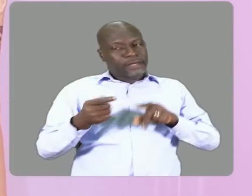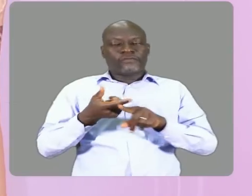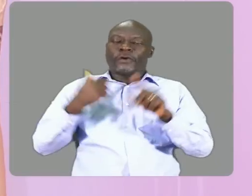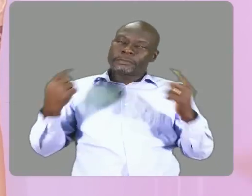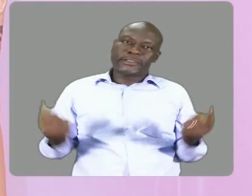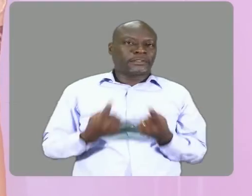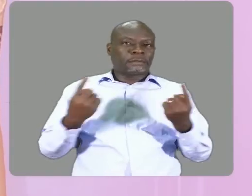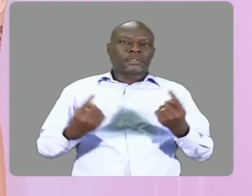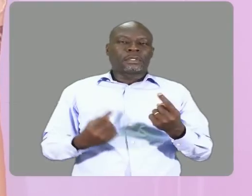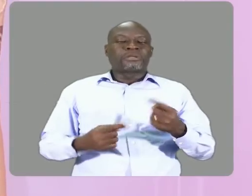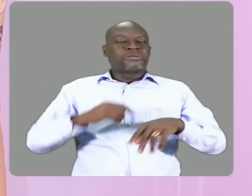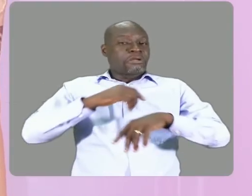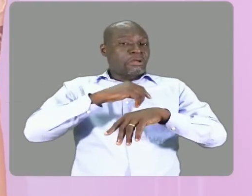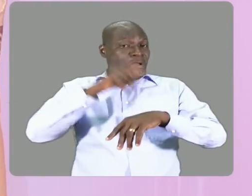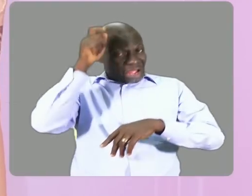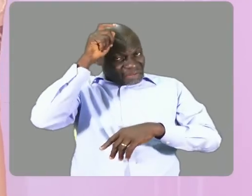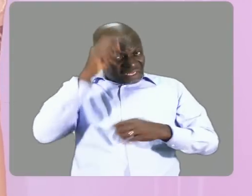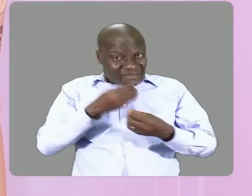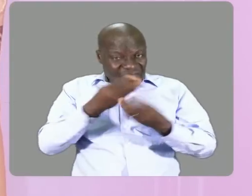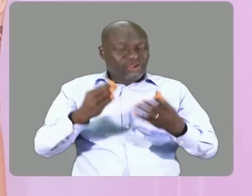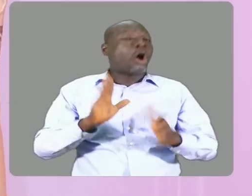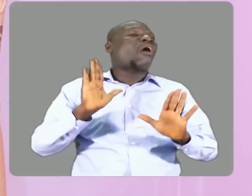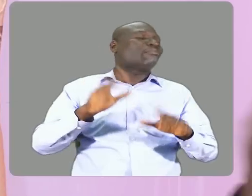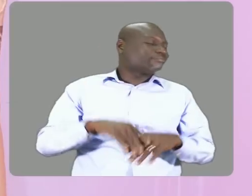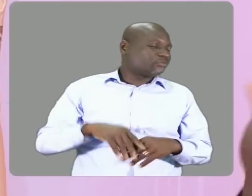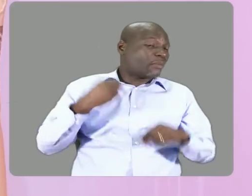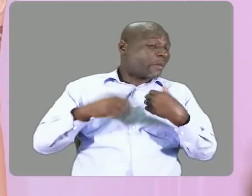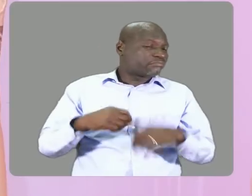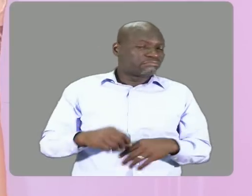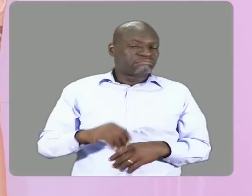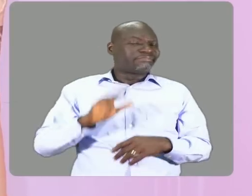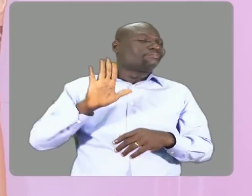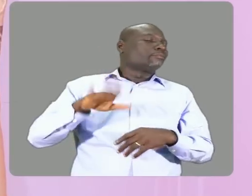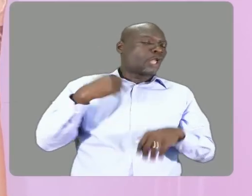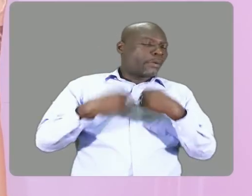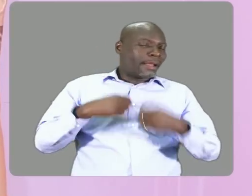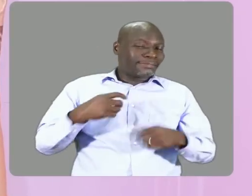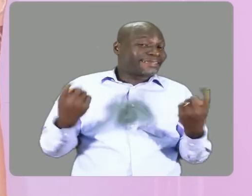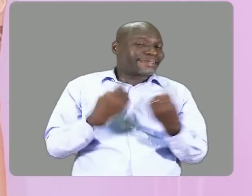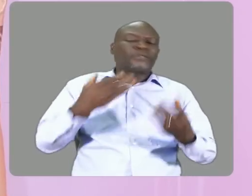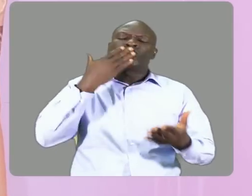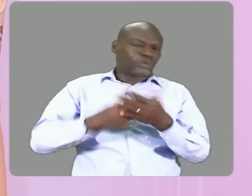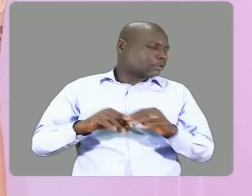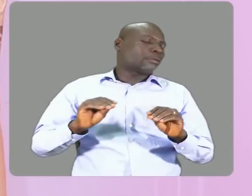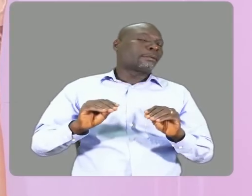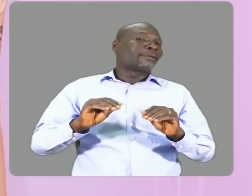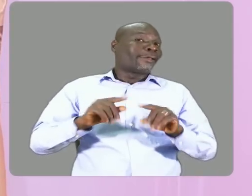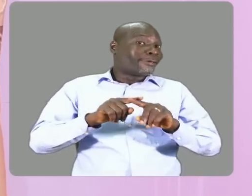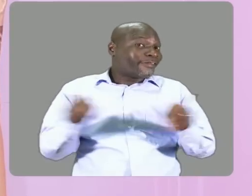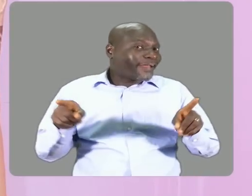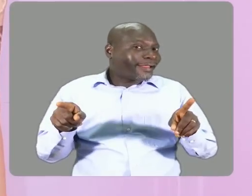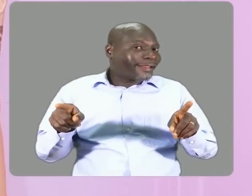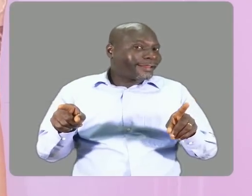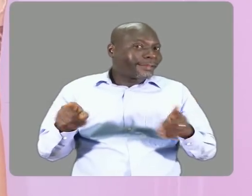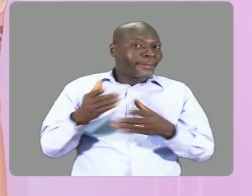manimo. O bon sabre catch or say, and your way. O betma a war home by in any way. That is the difference